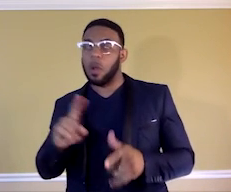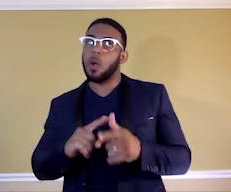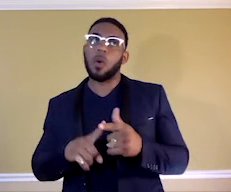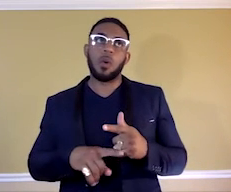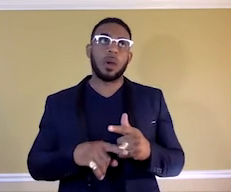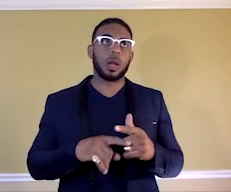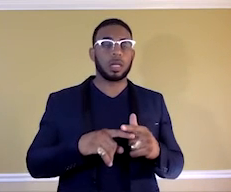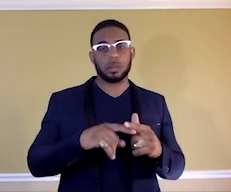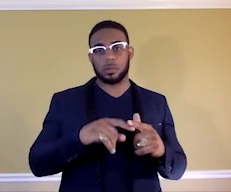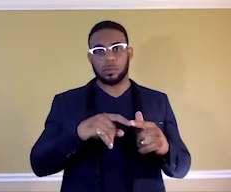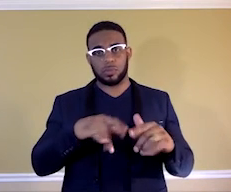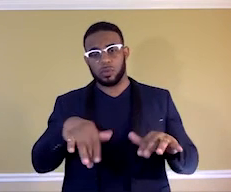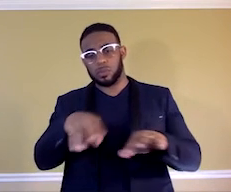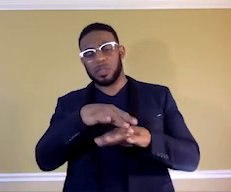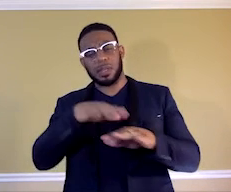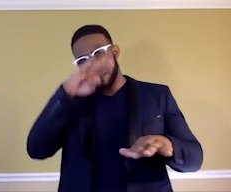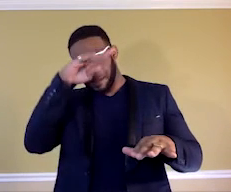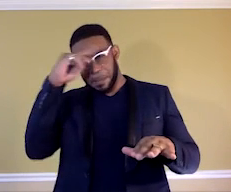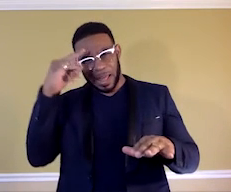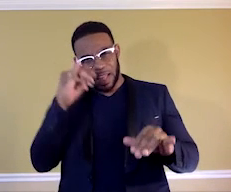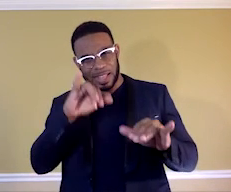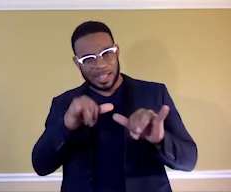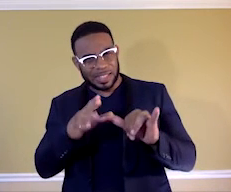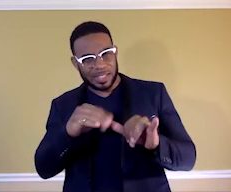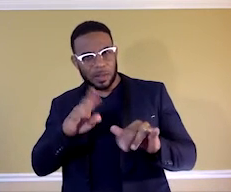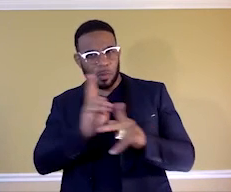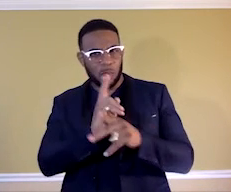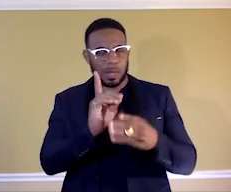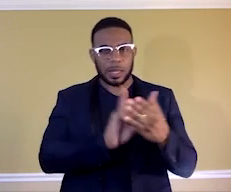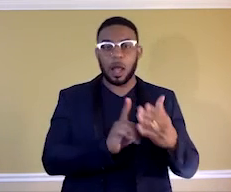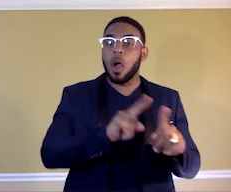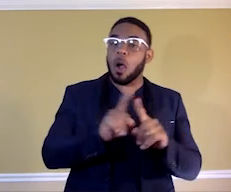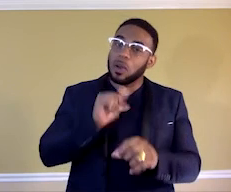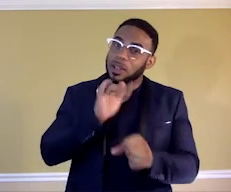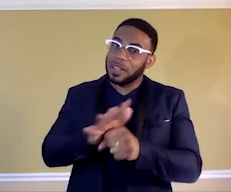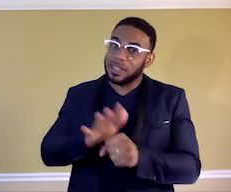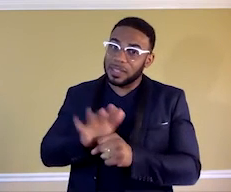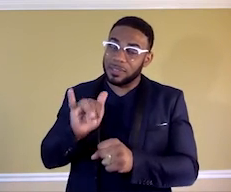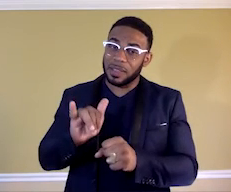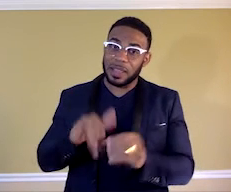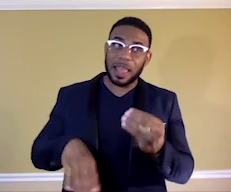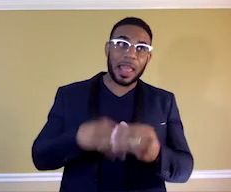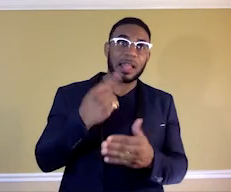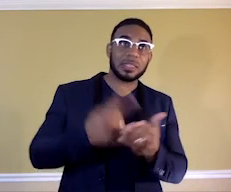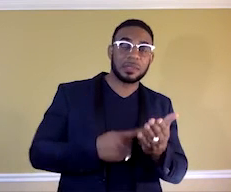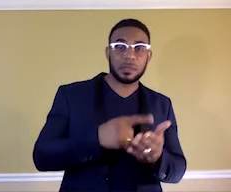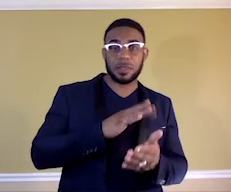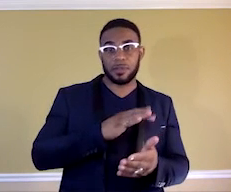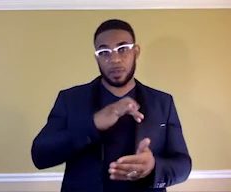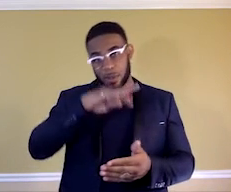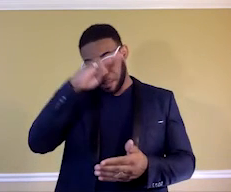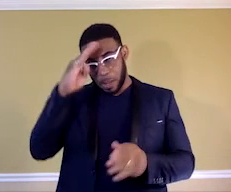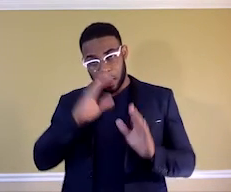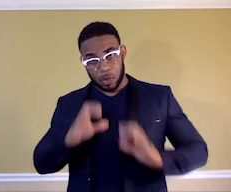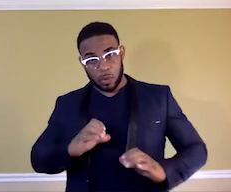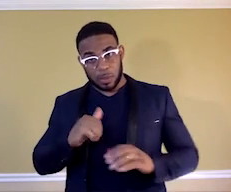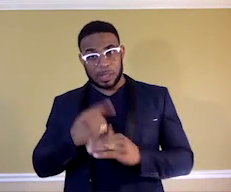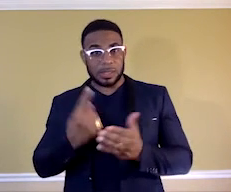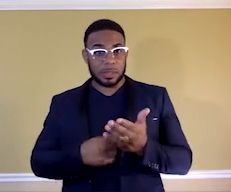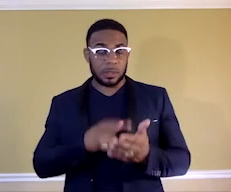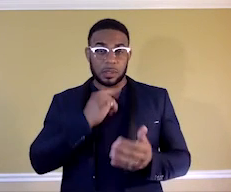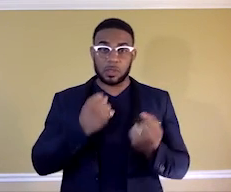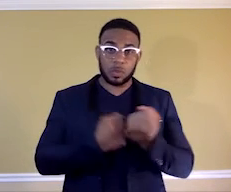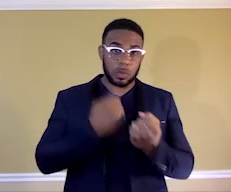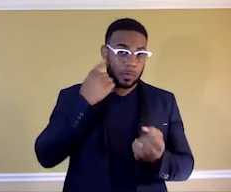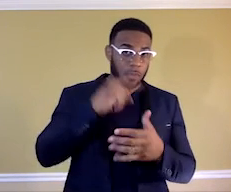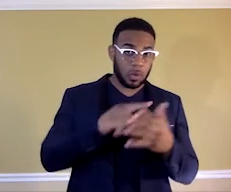a sprinkling of Black engineers or product designers. It's also not enough that ads sometimes feature Black consumers and that sometimes there's